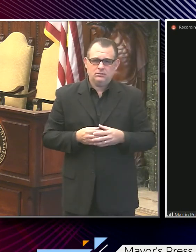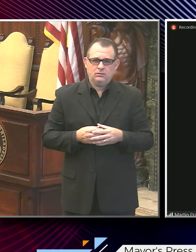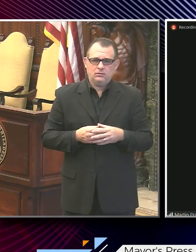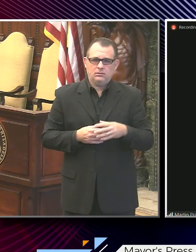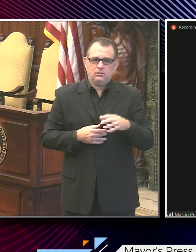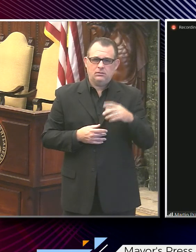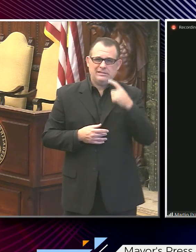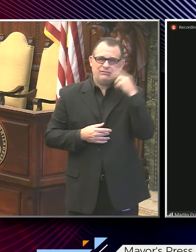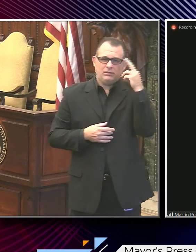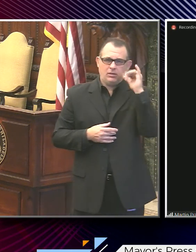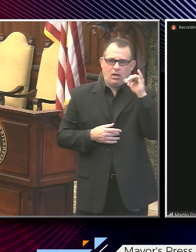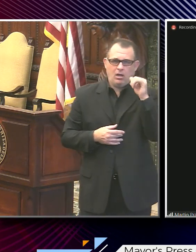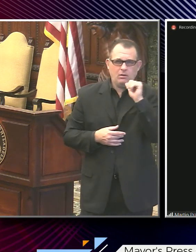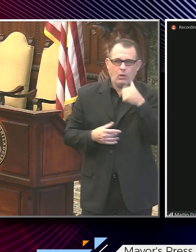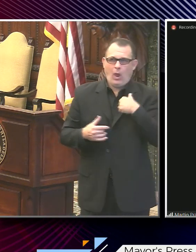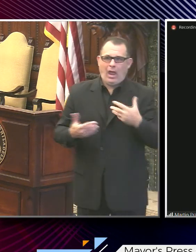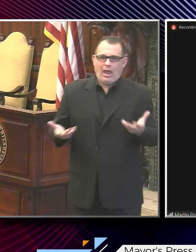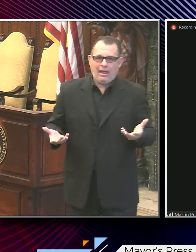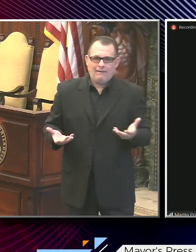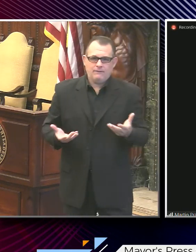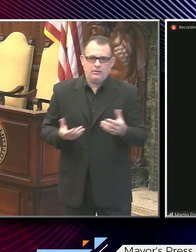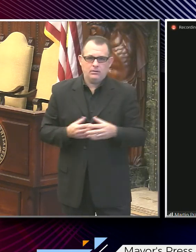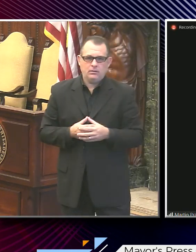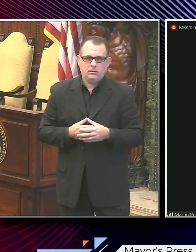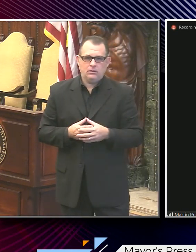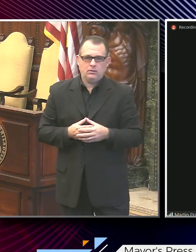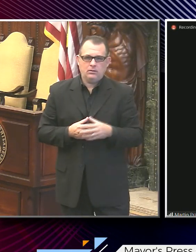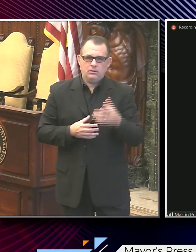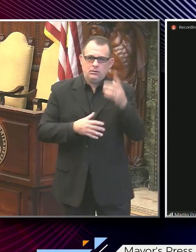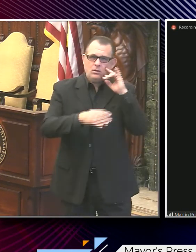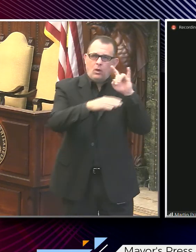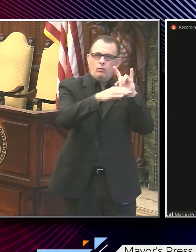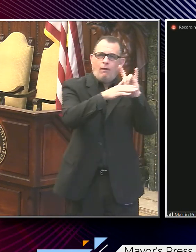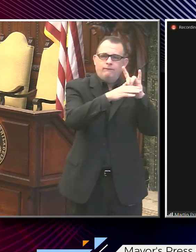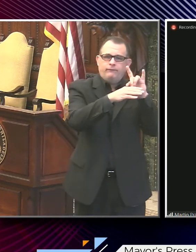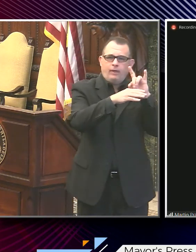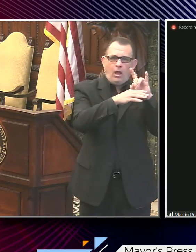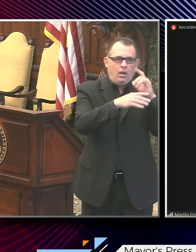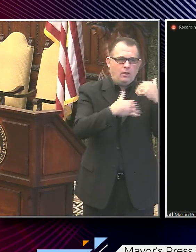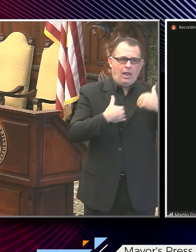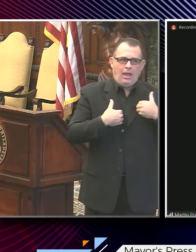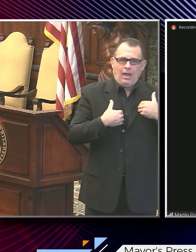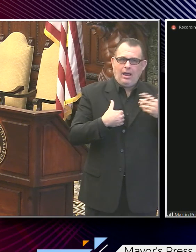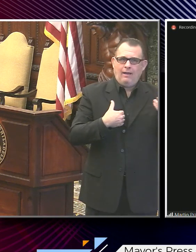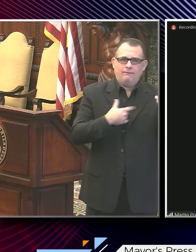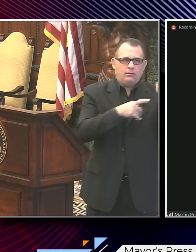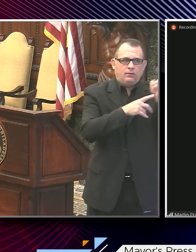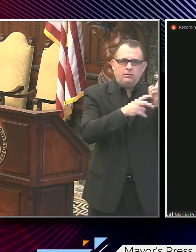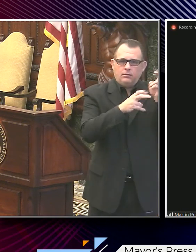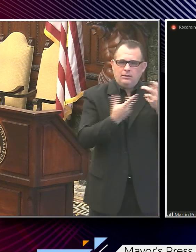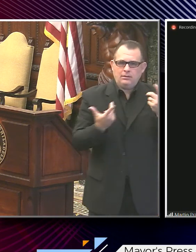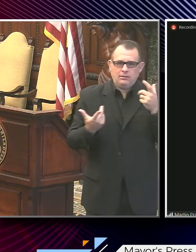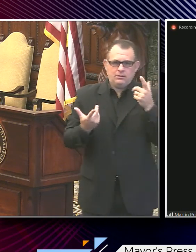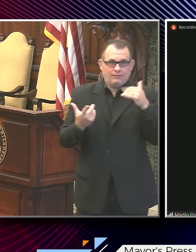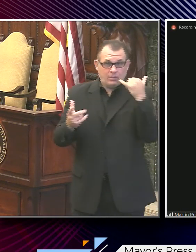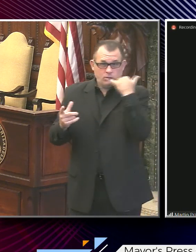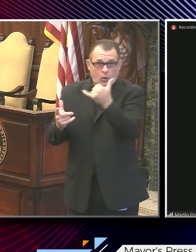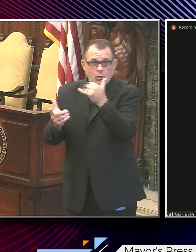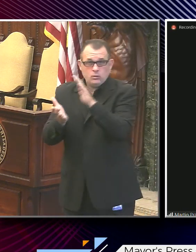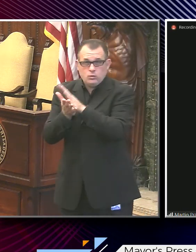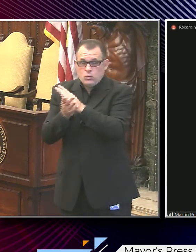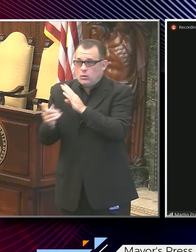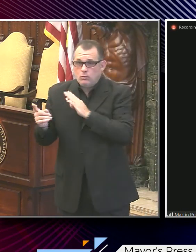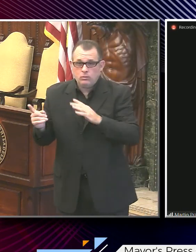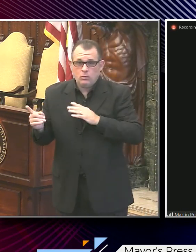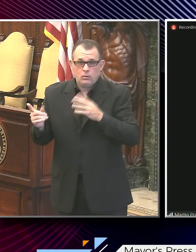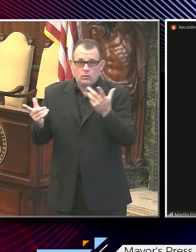have Wi-Fi next month because their unemployment's run out. And so who would they call? They call the school board directly, or